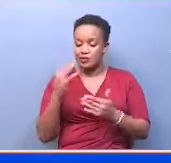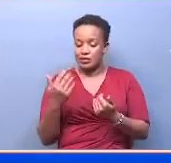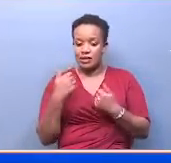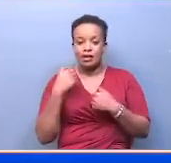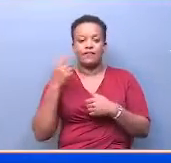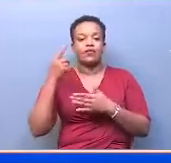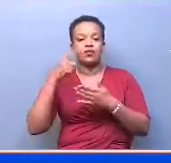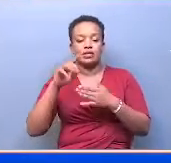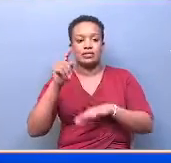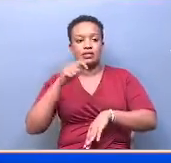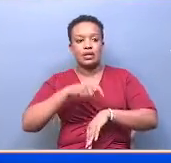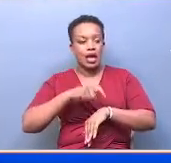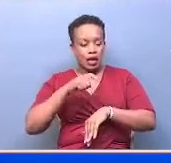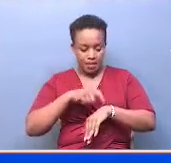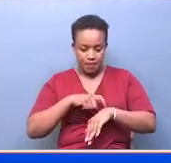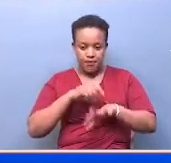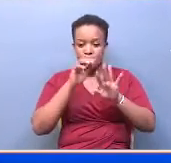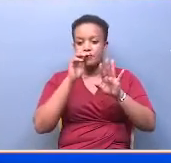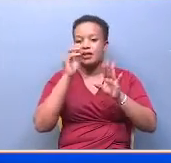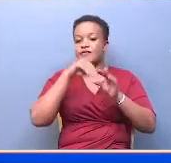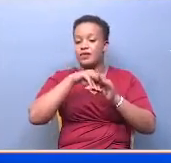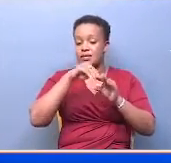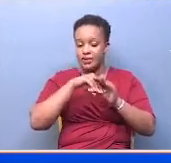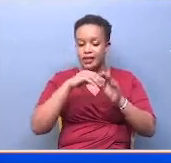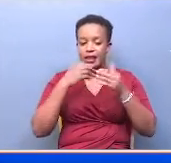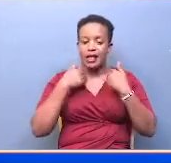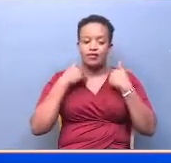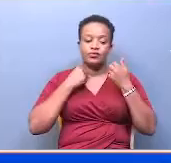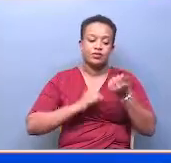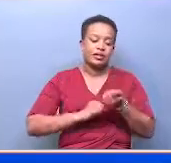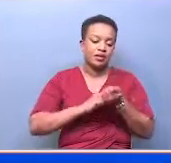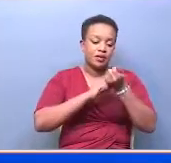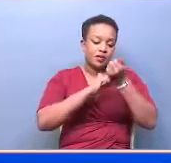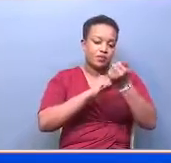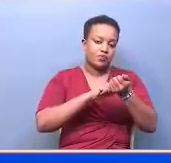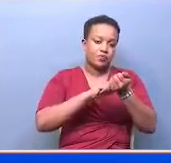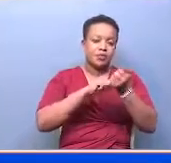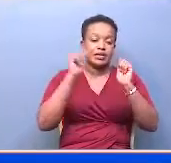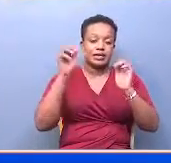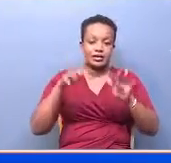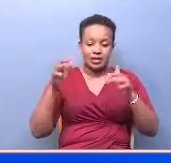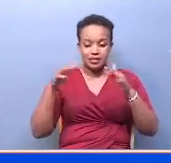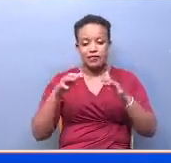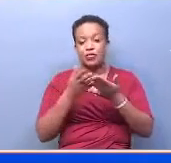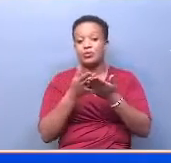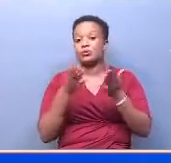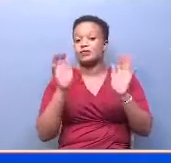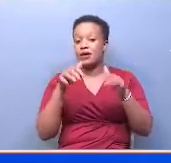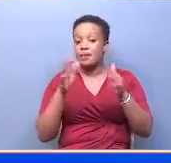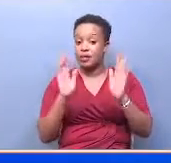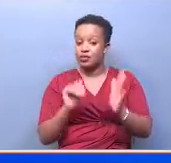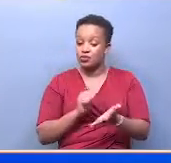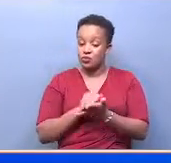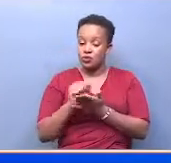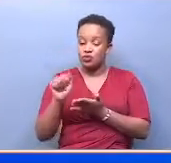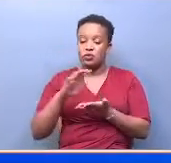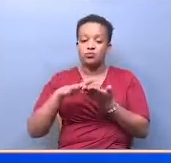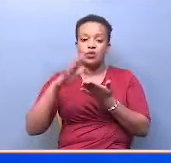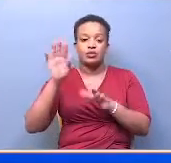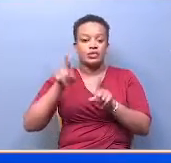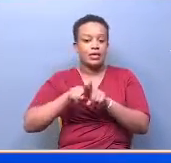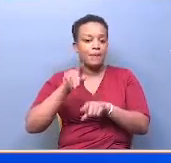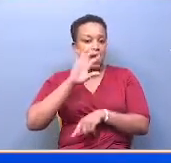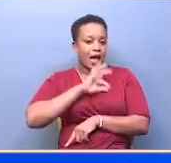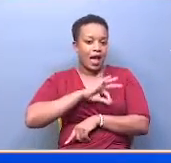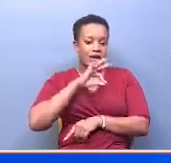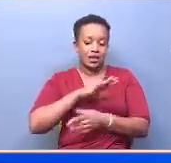information, fund and nurture agriculture in the Mount Kenya region so that farmers can produce more and earn more, hence